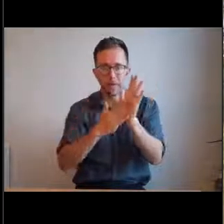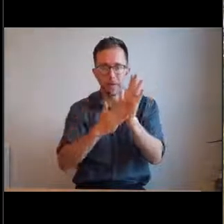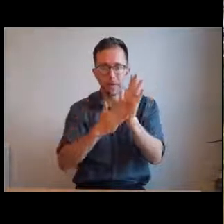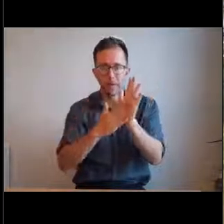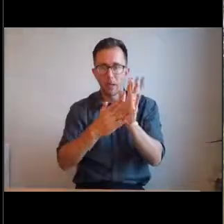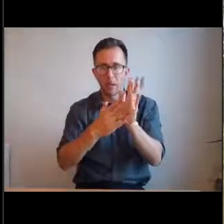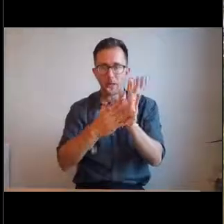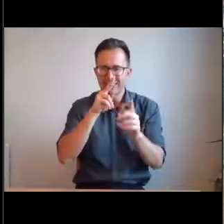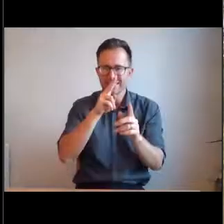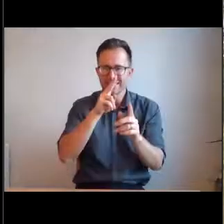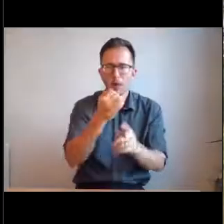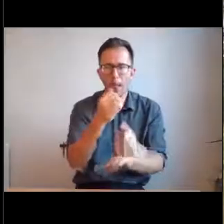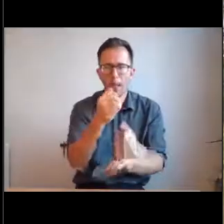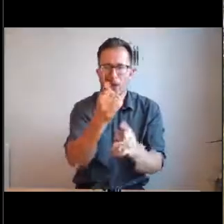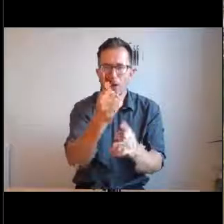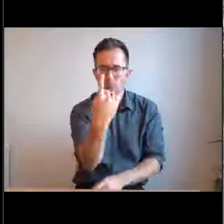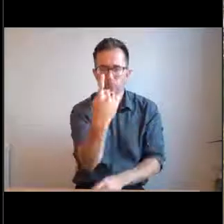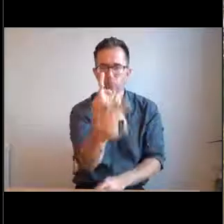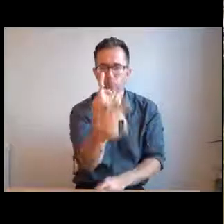point 1 on the image.